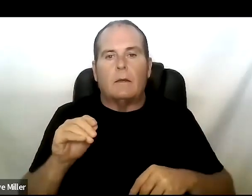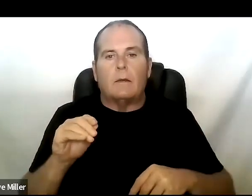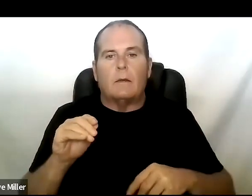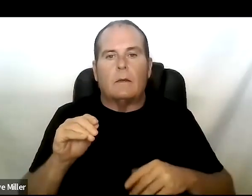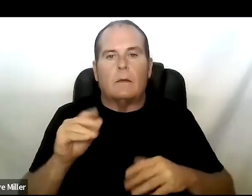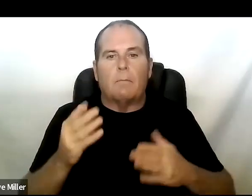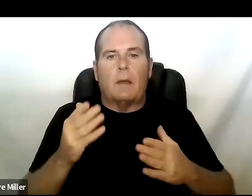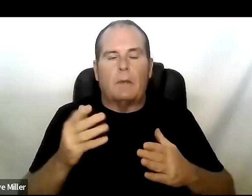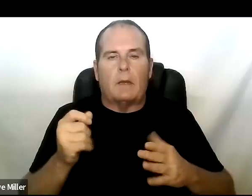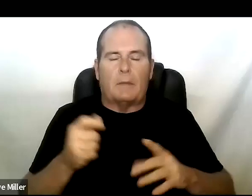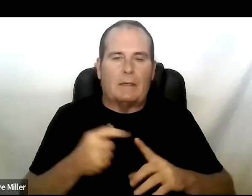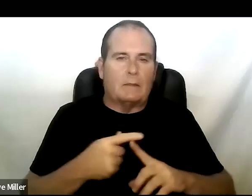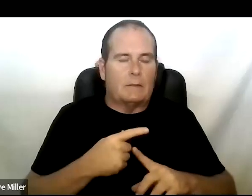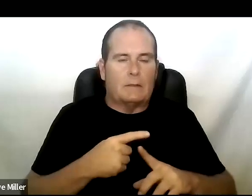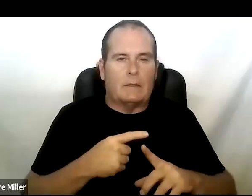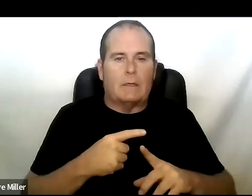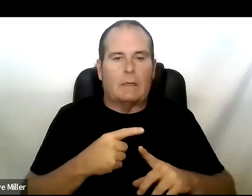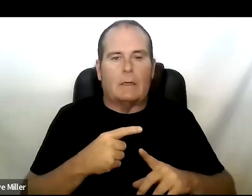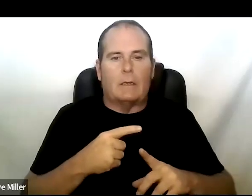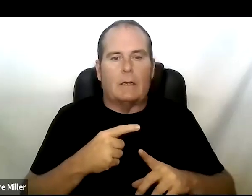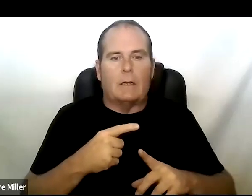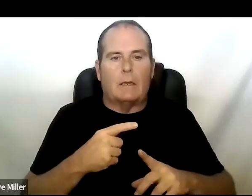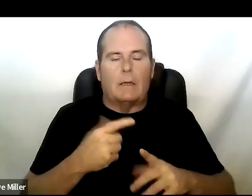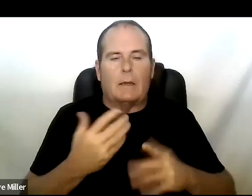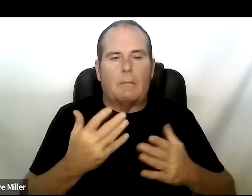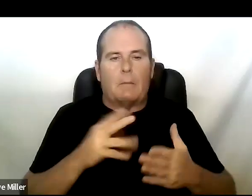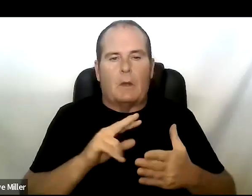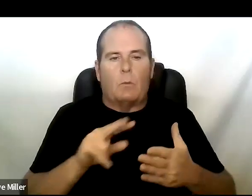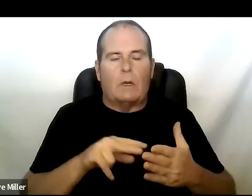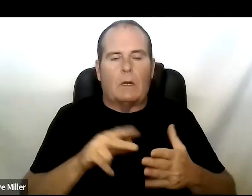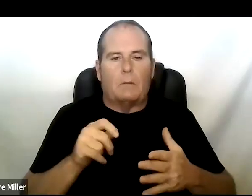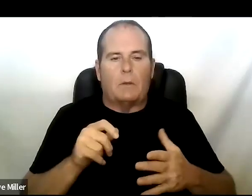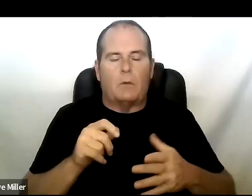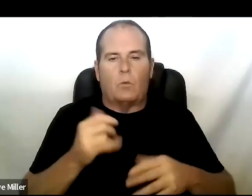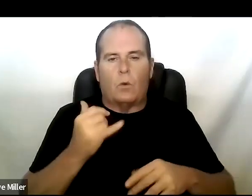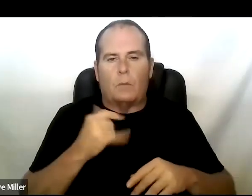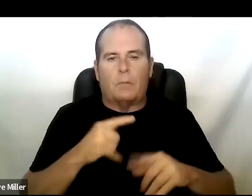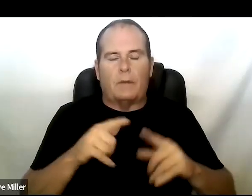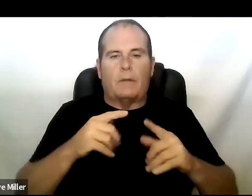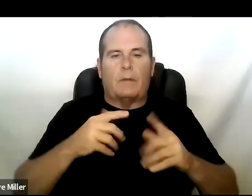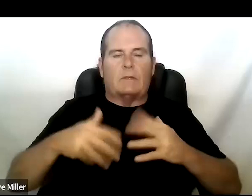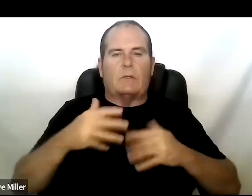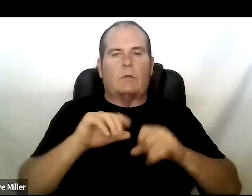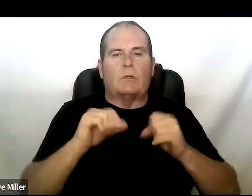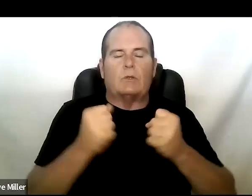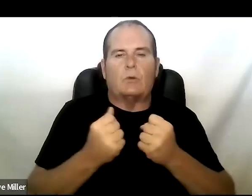a little bit out of the realm. I may have read the question a little bit wrong, but the social service benefits.